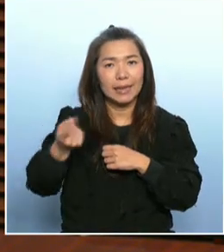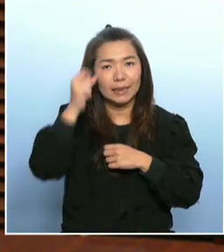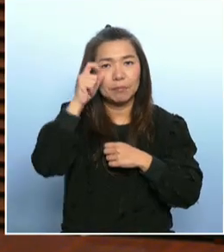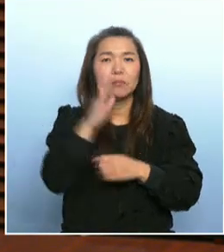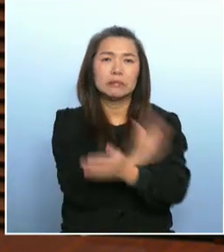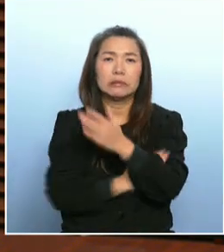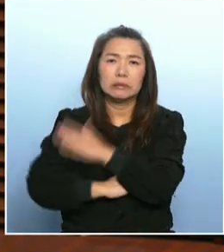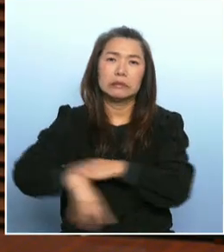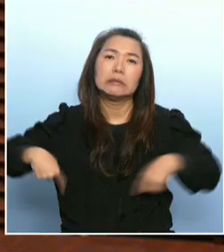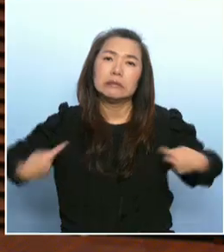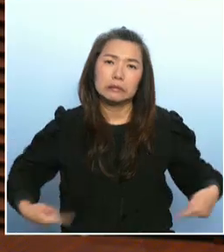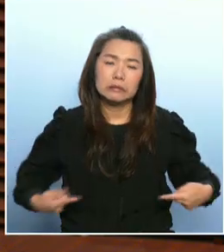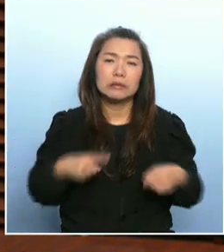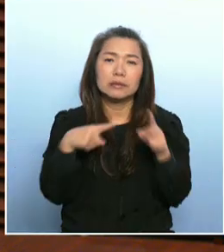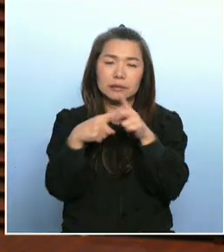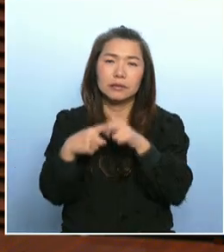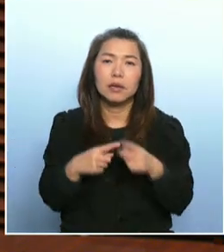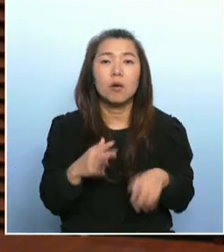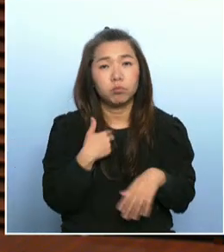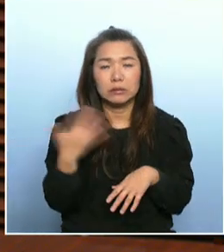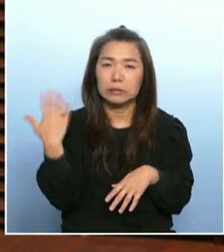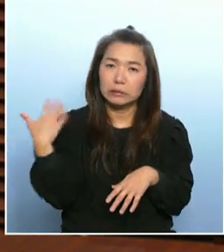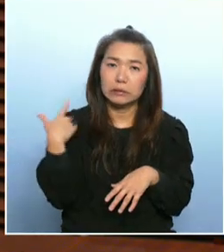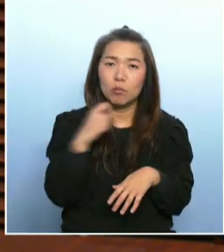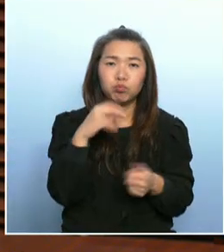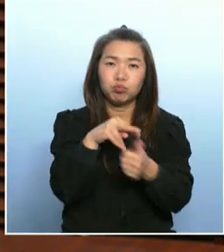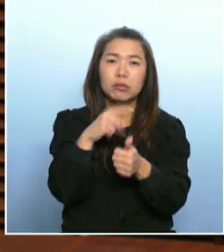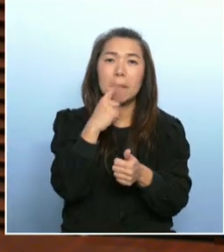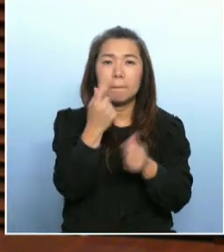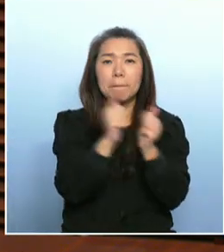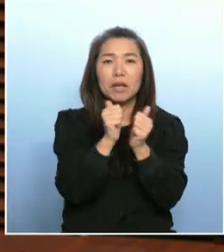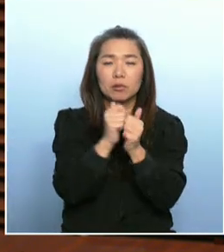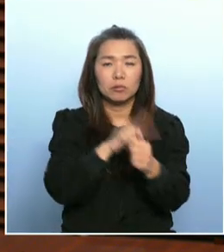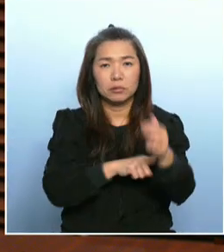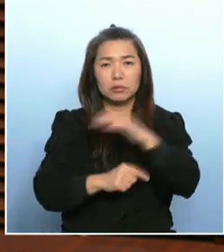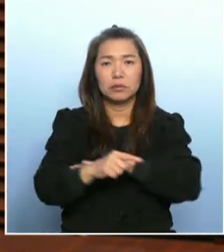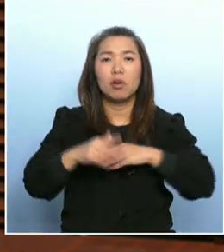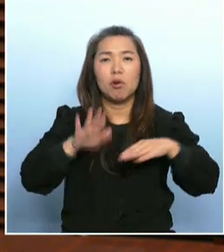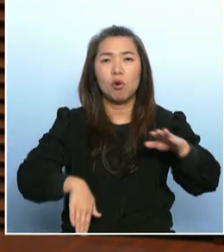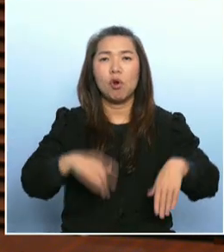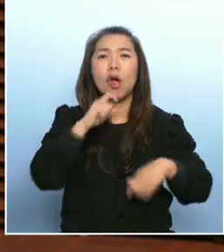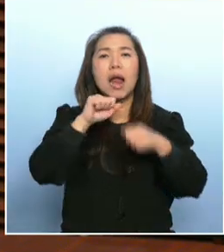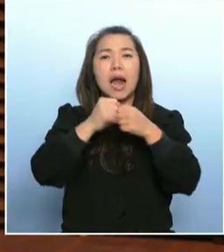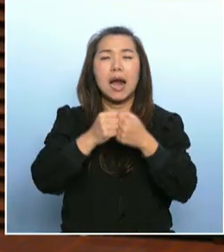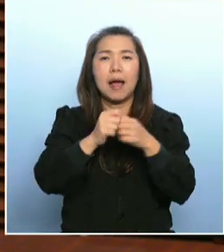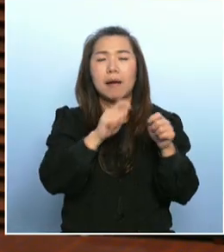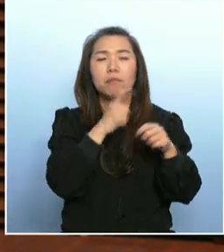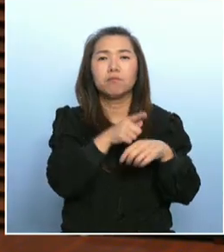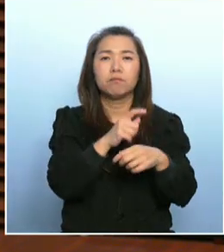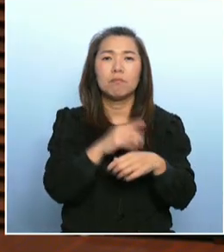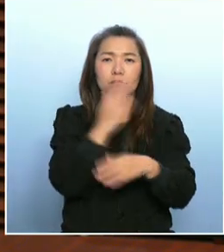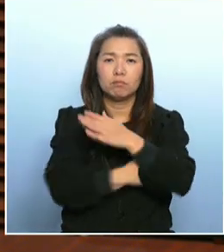a similar scheme? I am also concerned about tetraplegic